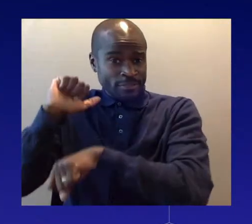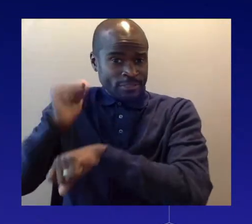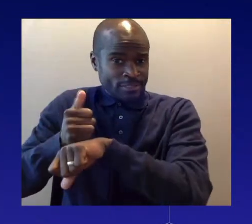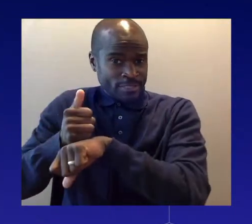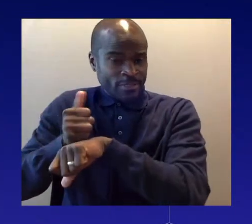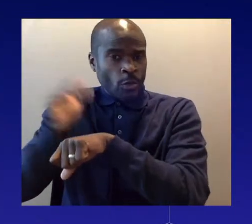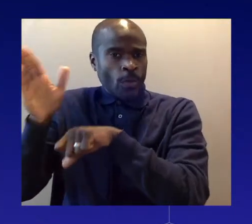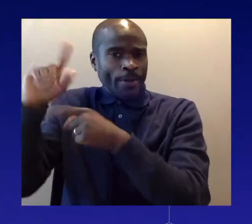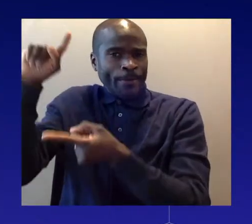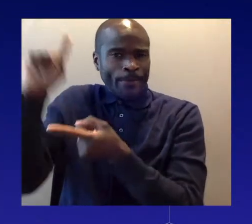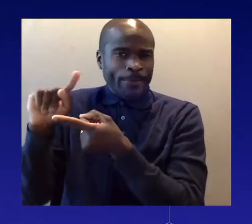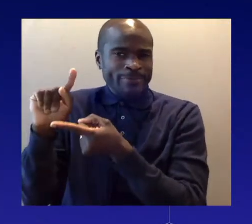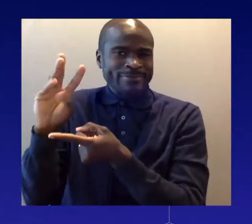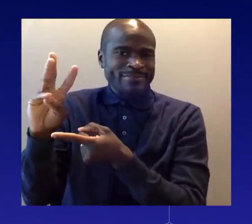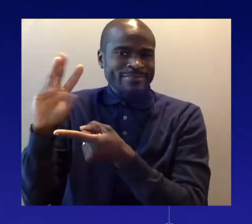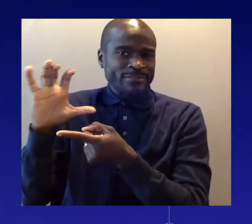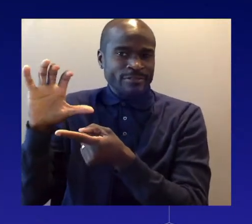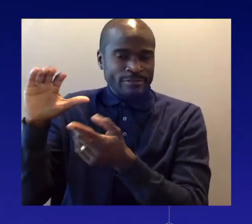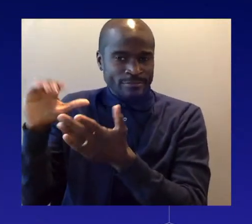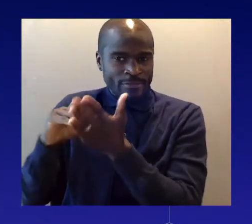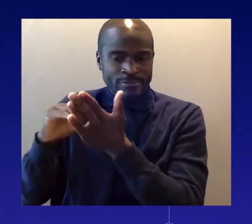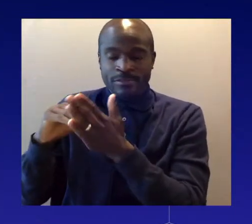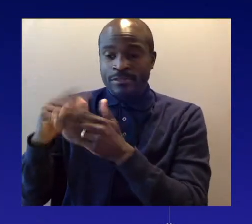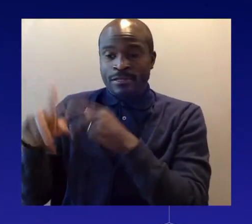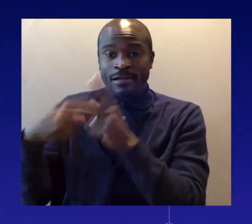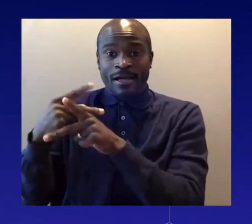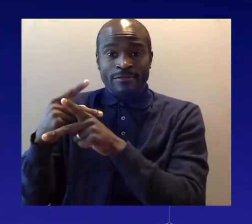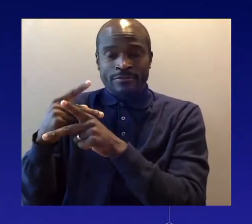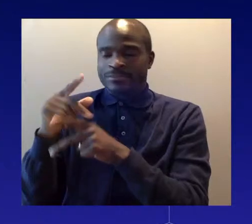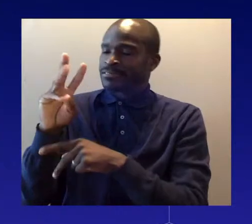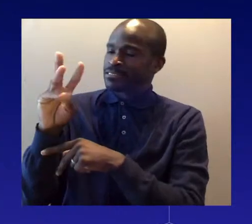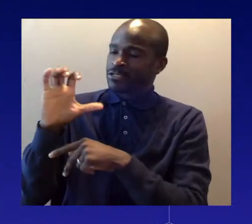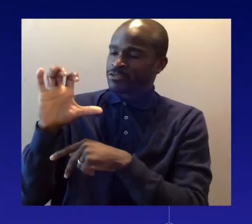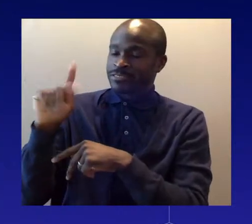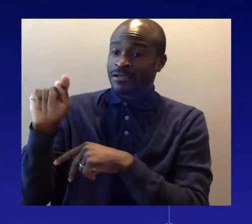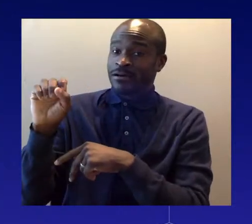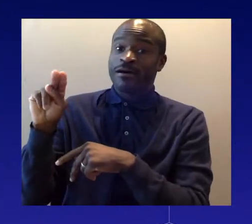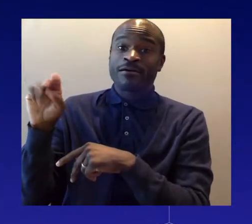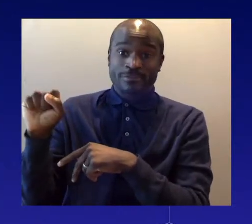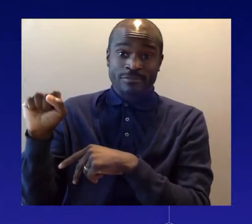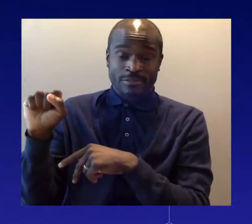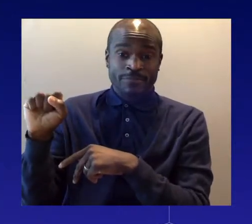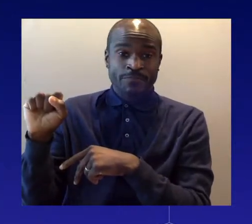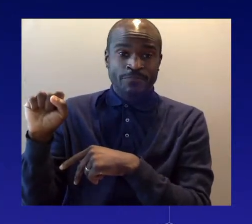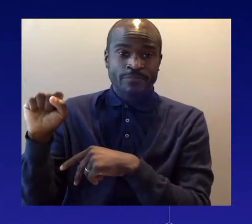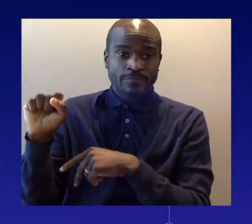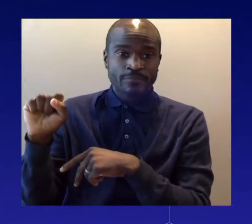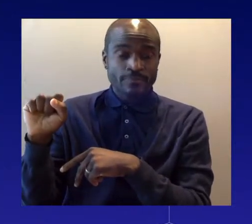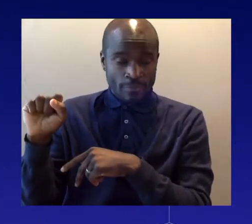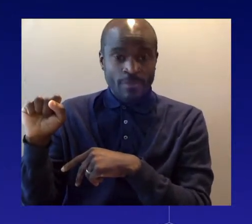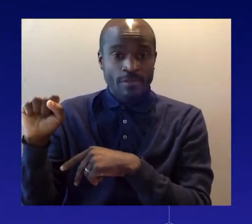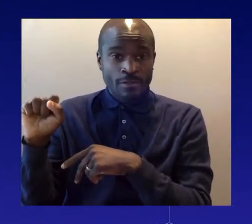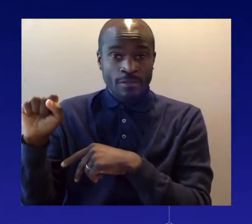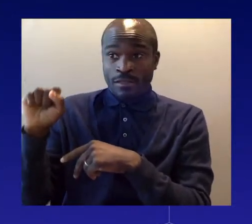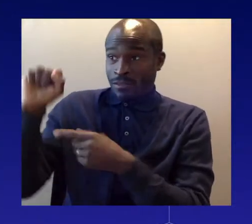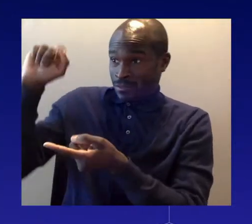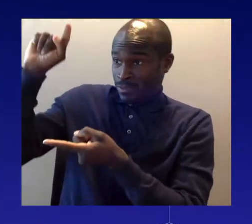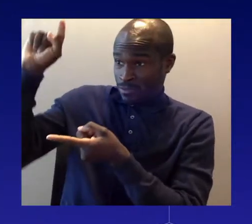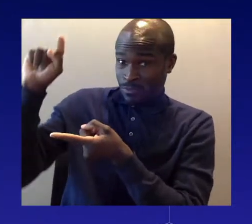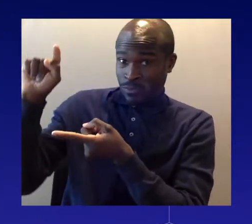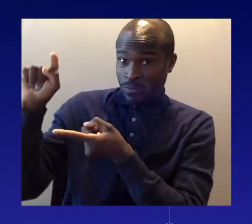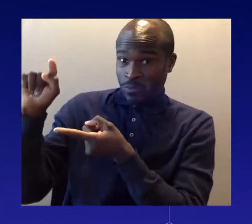of air pollution, of those toxic emissions, every year. And when that happens, we're going to be reducing the related